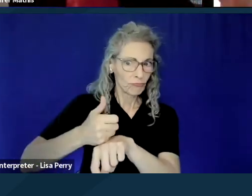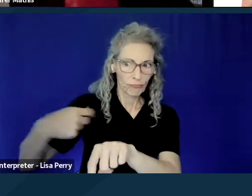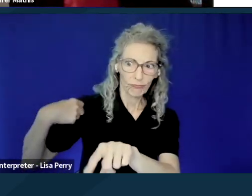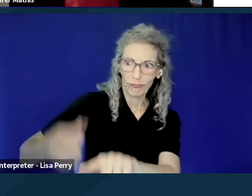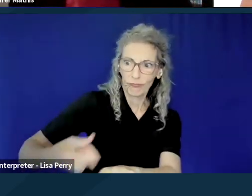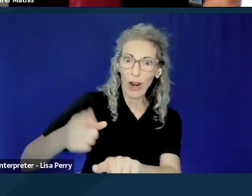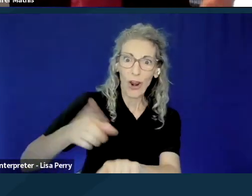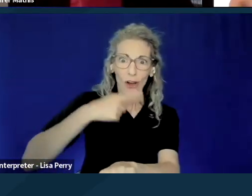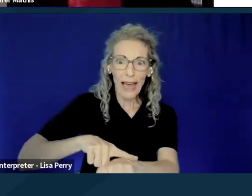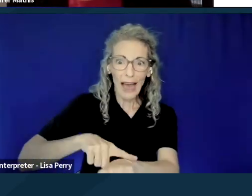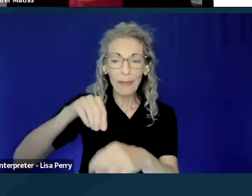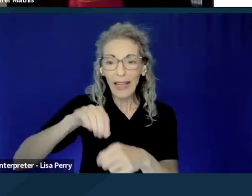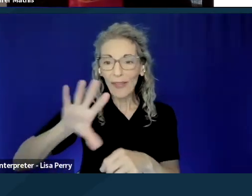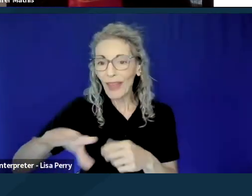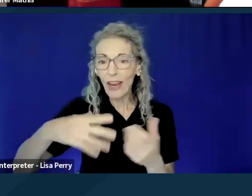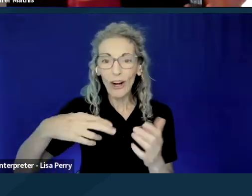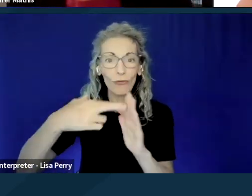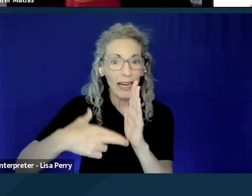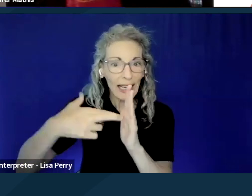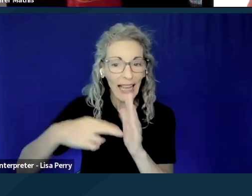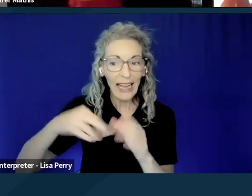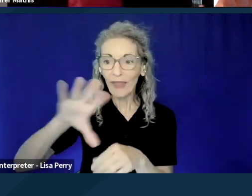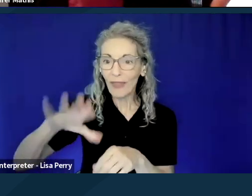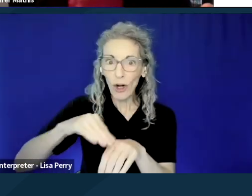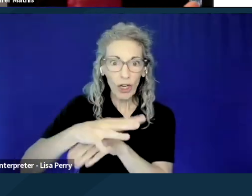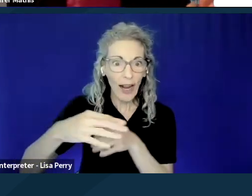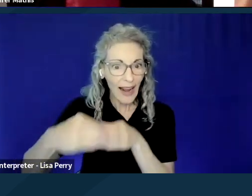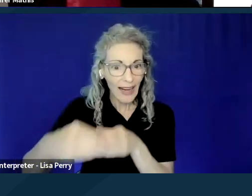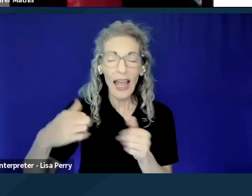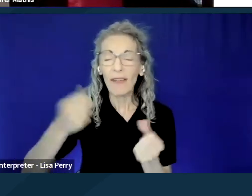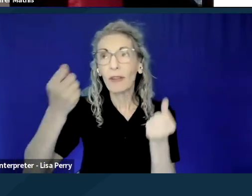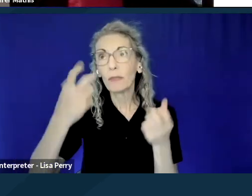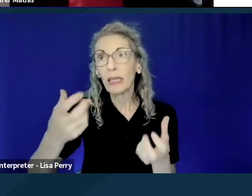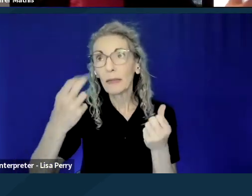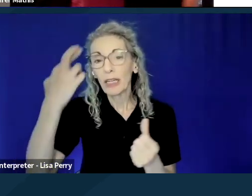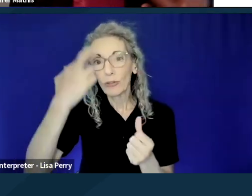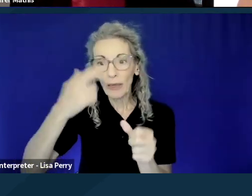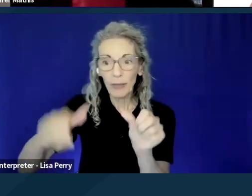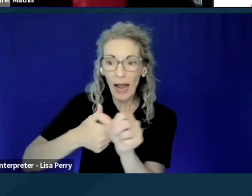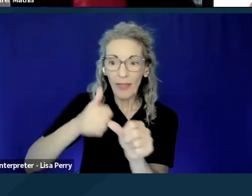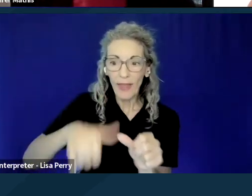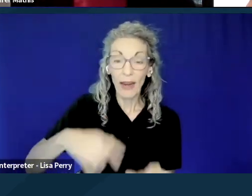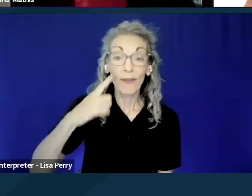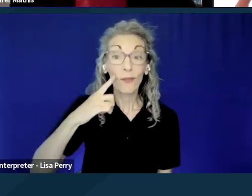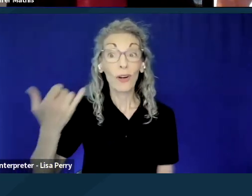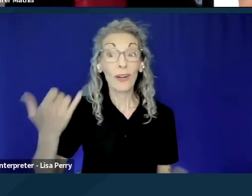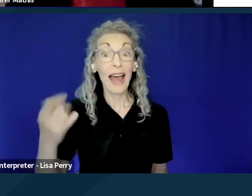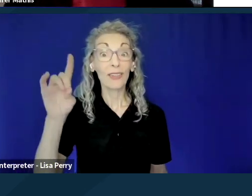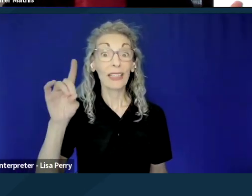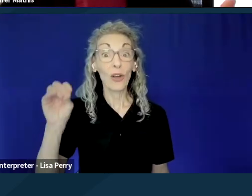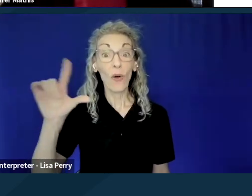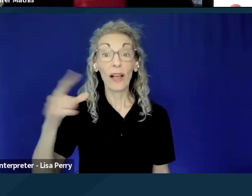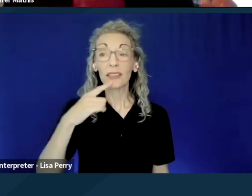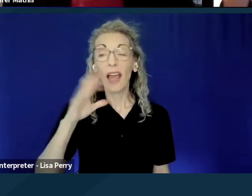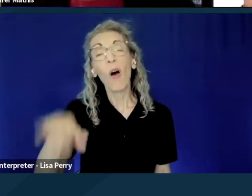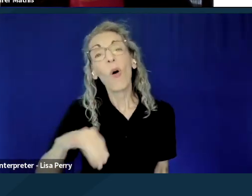and there were multiple rationales. And so for the Department of Labor now to say this was